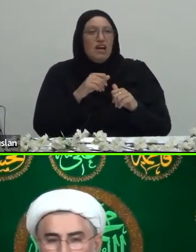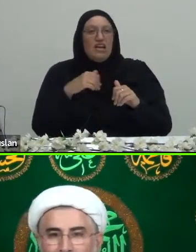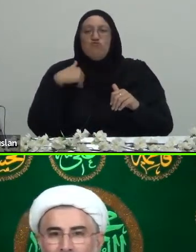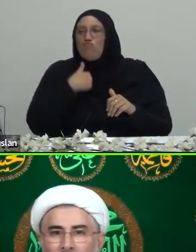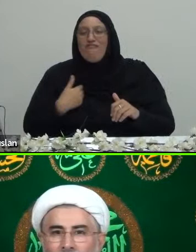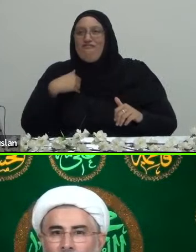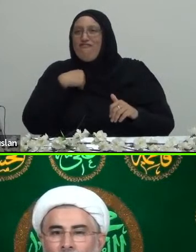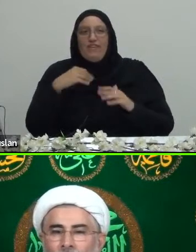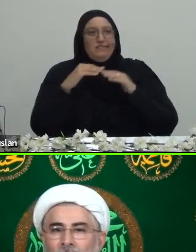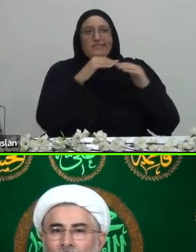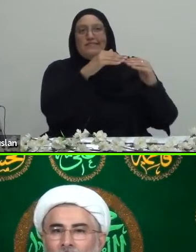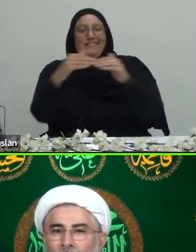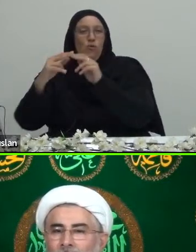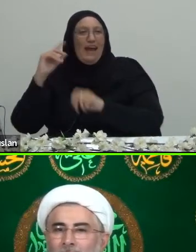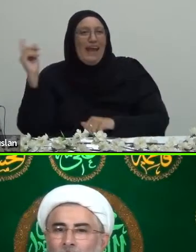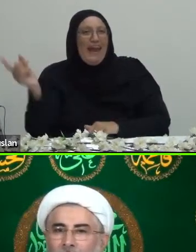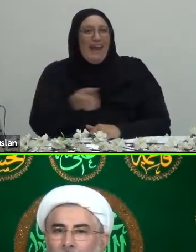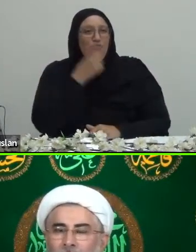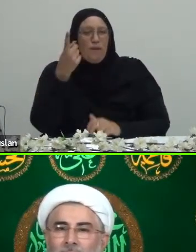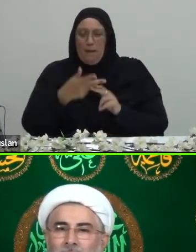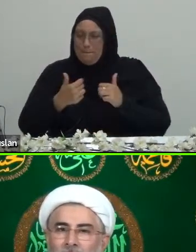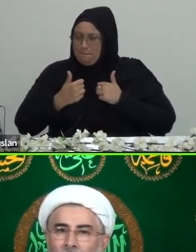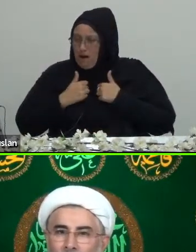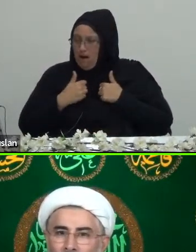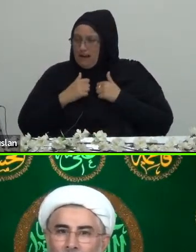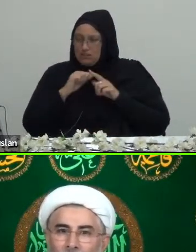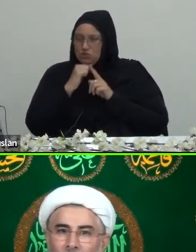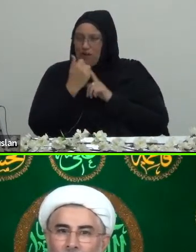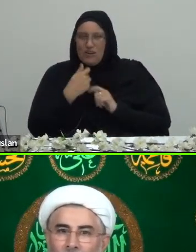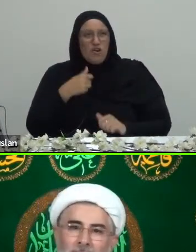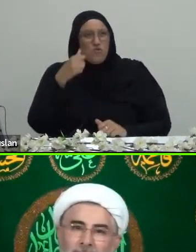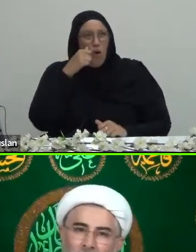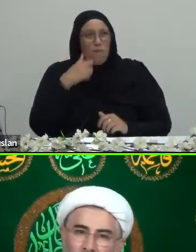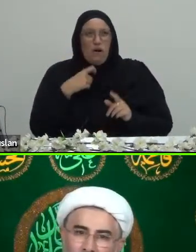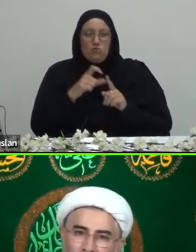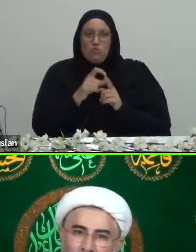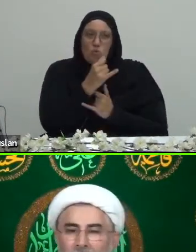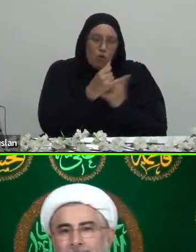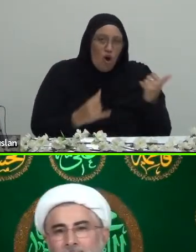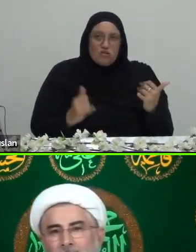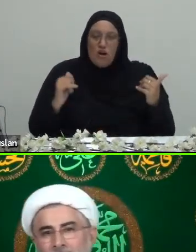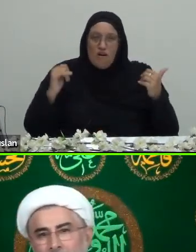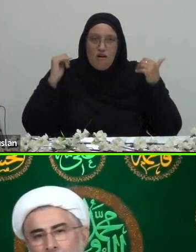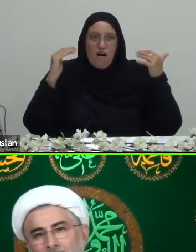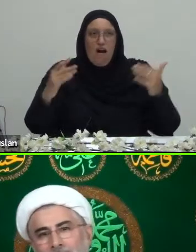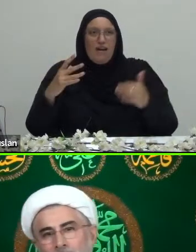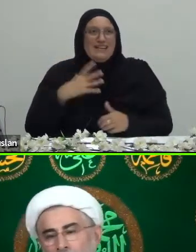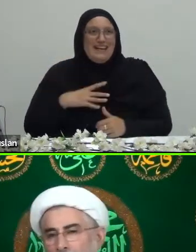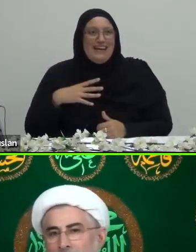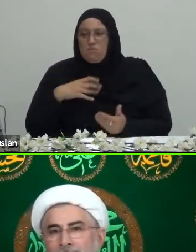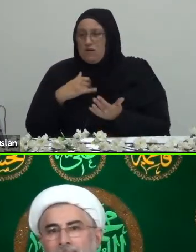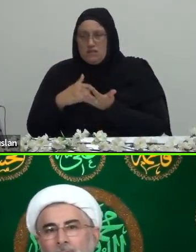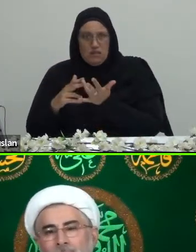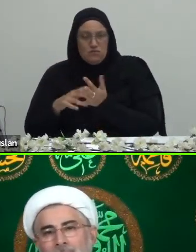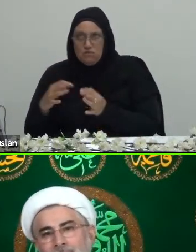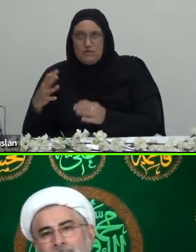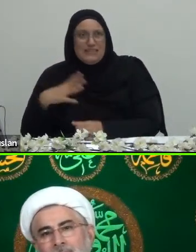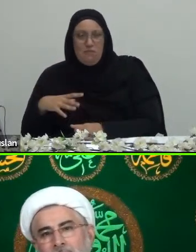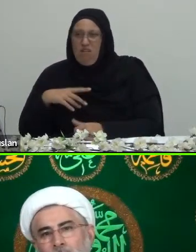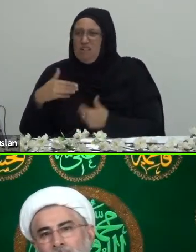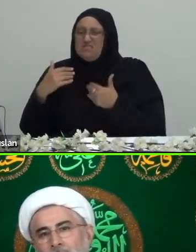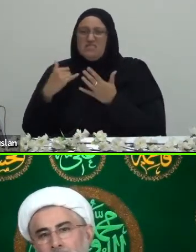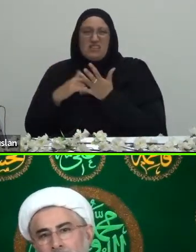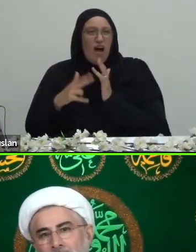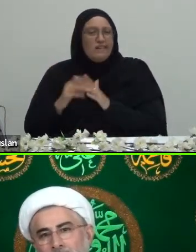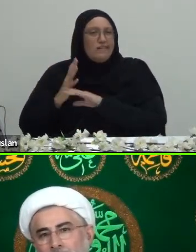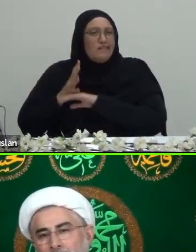my personal situation, I know that my daughter is in more dire need than my son and deserves more than my son. God has left